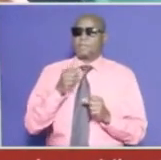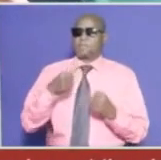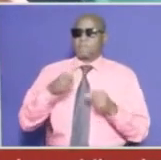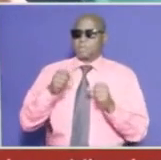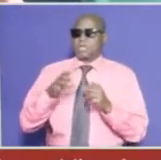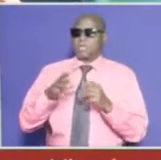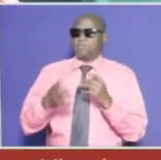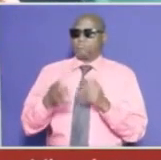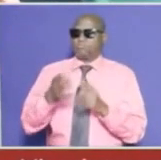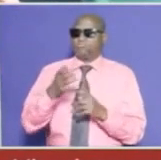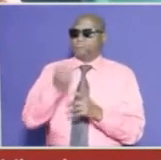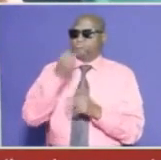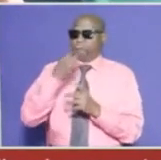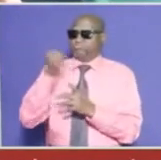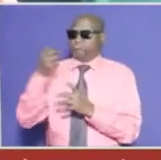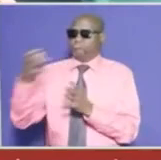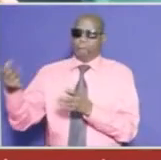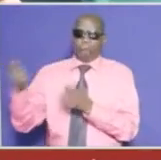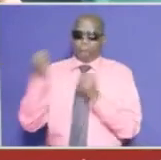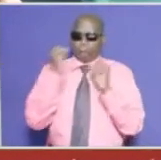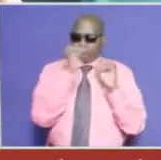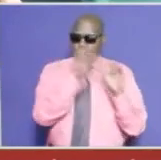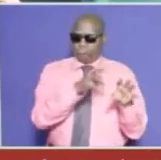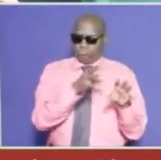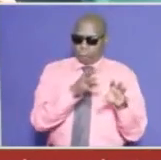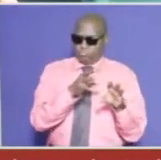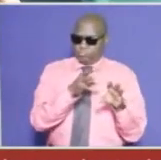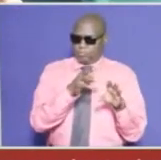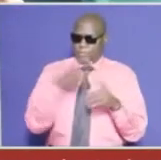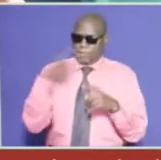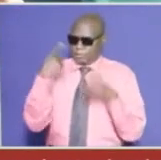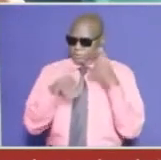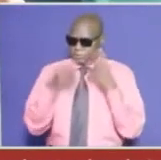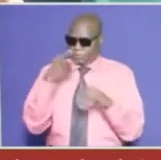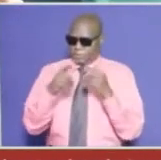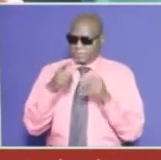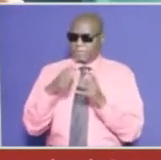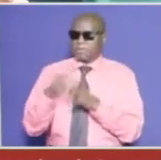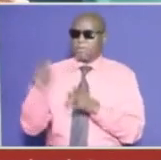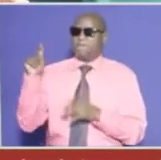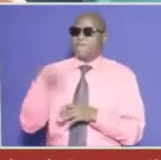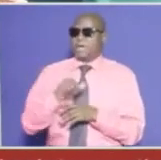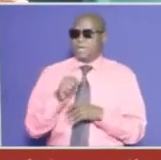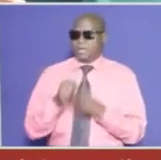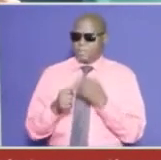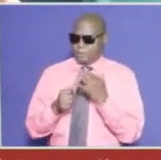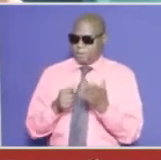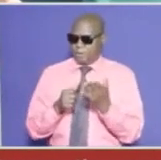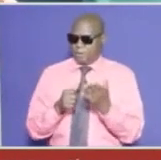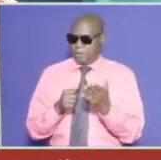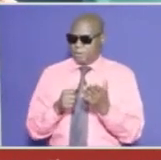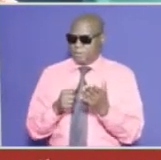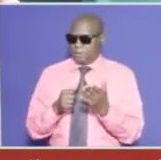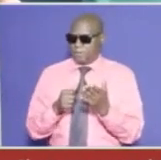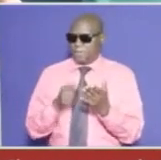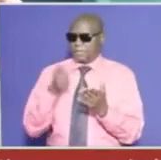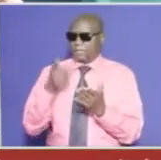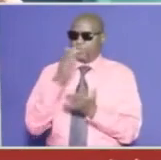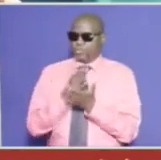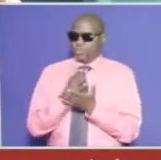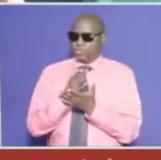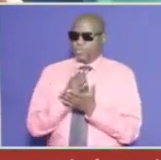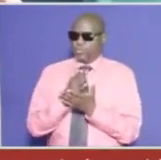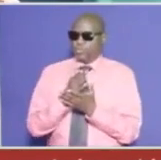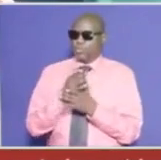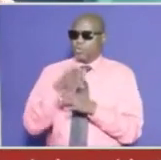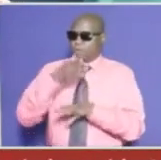zinashikwa zinapelekwa pale mara wanachapwa na pia wanatoza faini ambaye si halali.